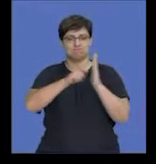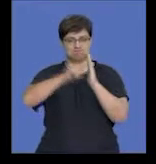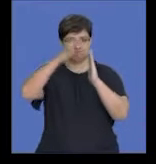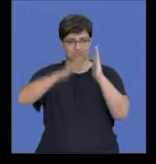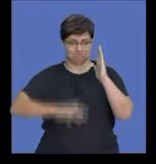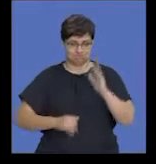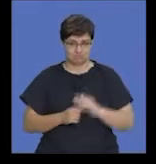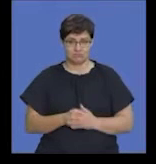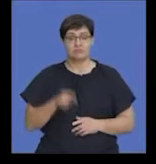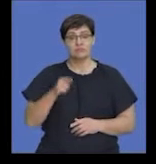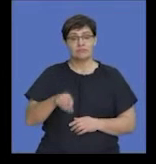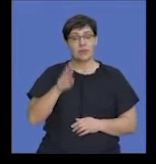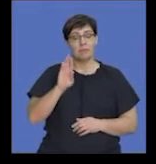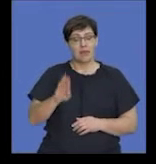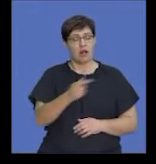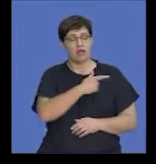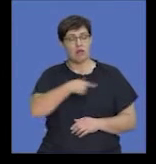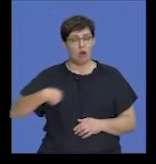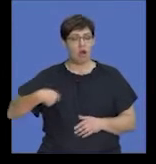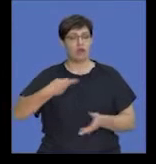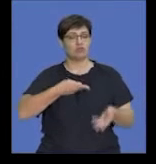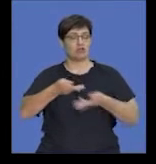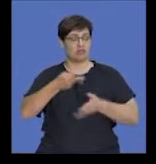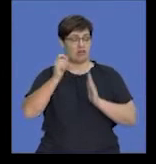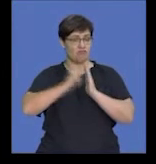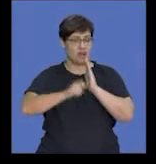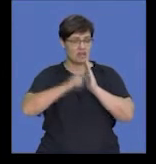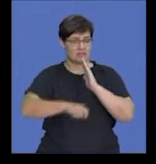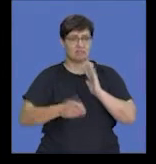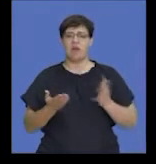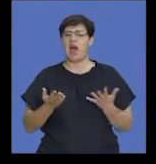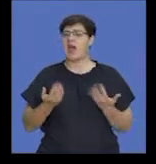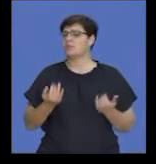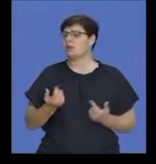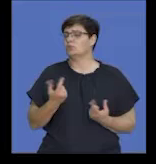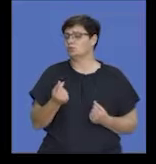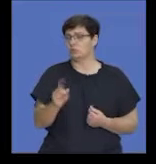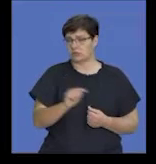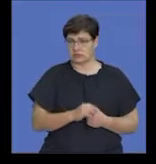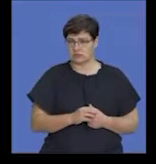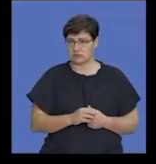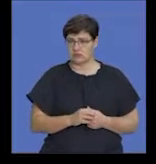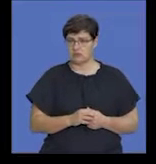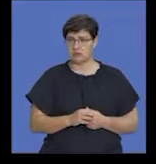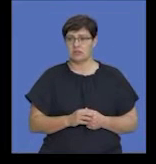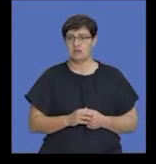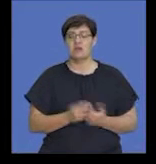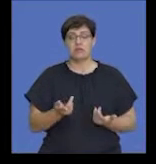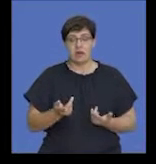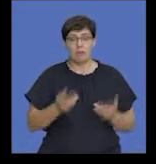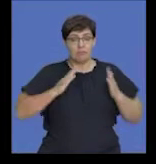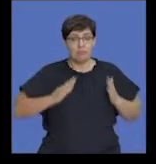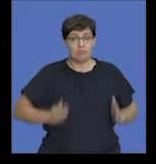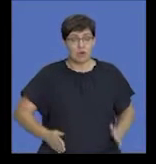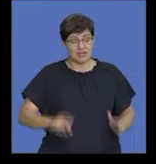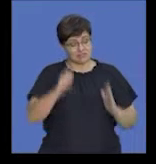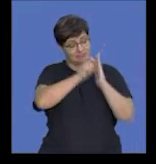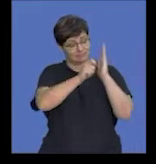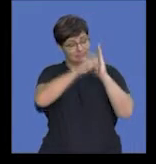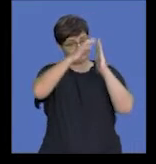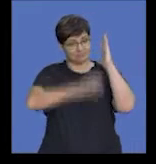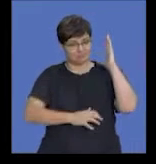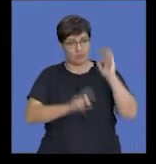in this section B, longer transactional writing, your expectations are listed below. So the body of your response here